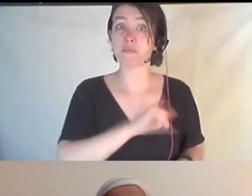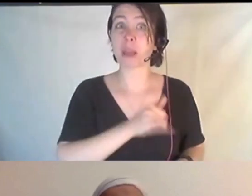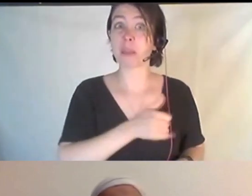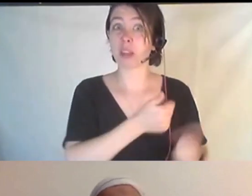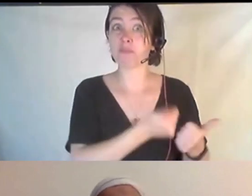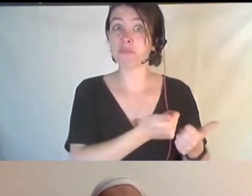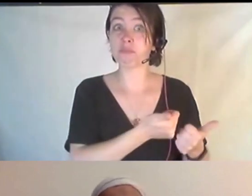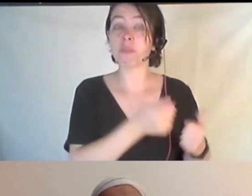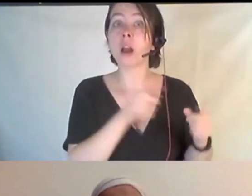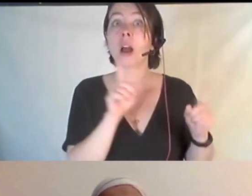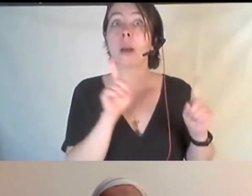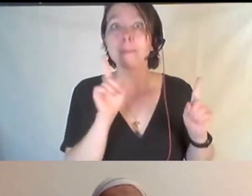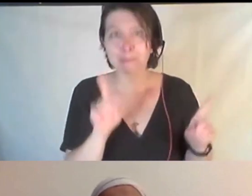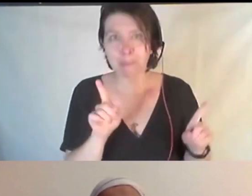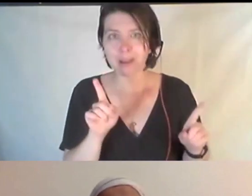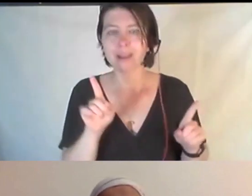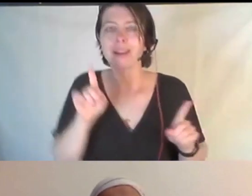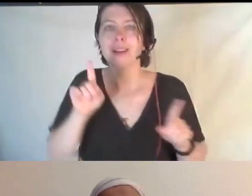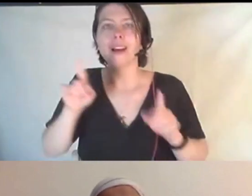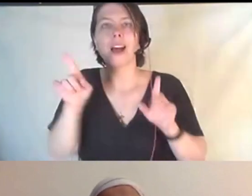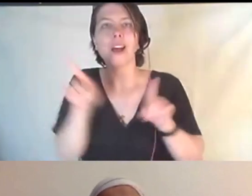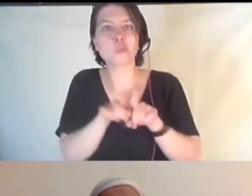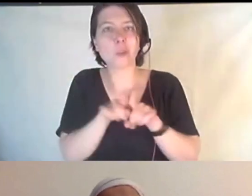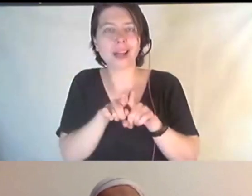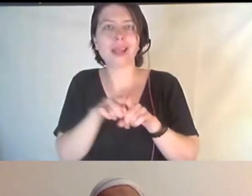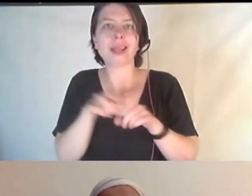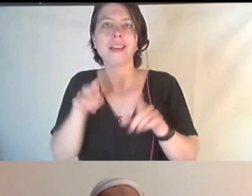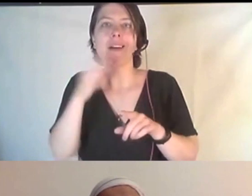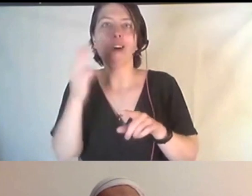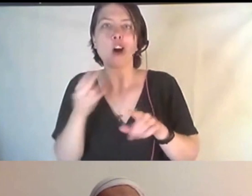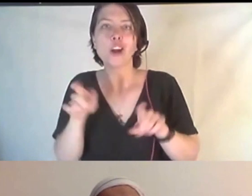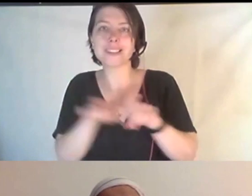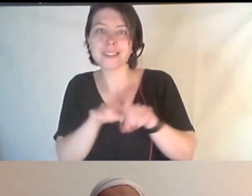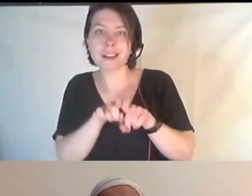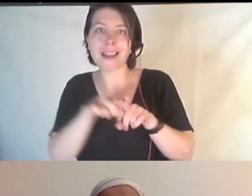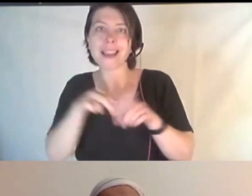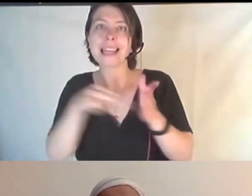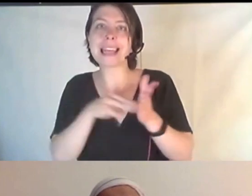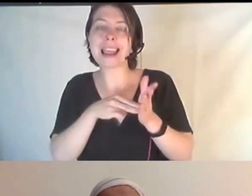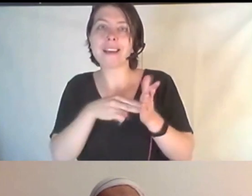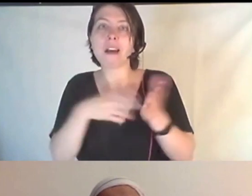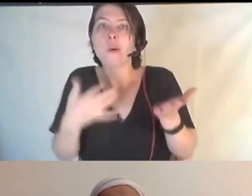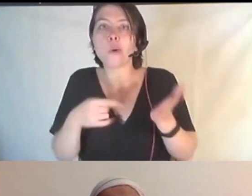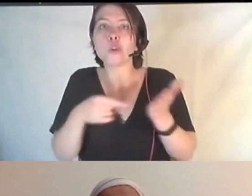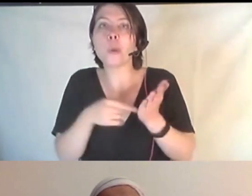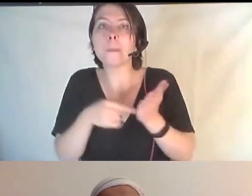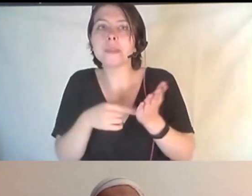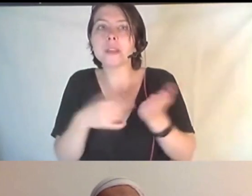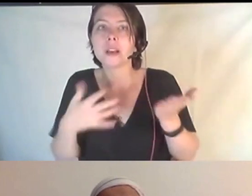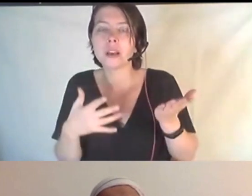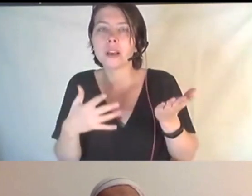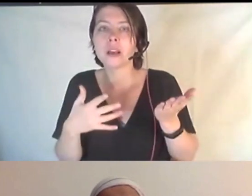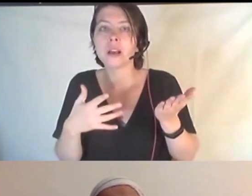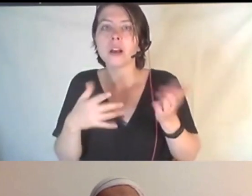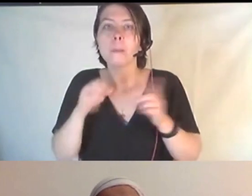see a place for artists like Nena and like Thompson and like Andrew Omeding, who we work with, and Pardit,